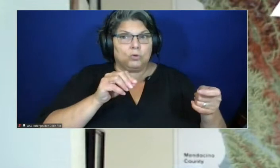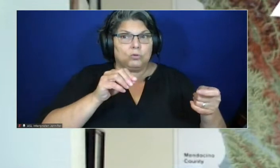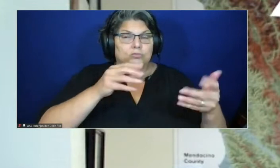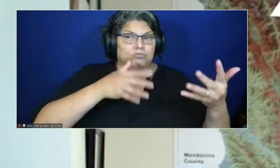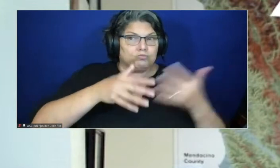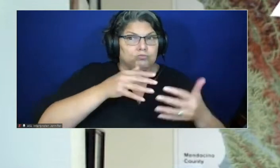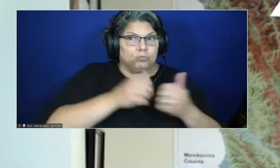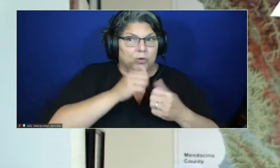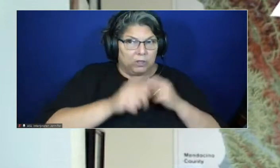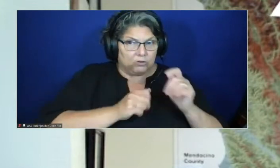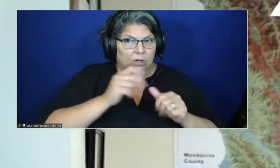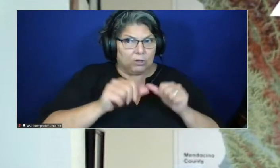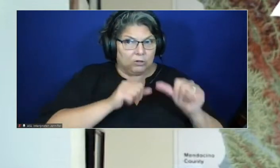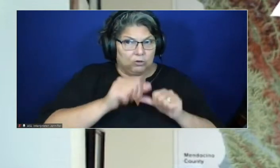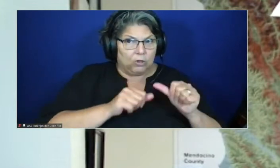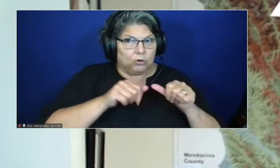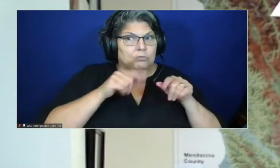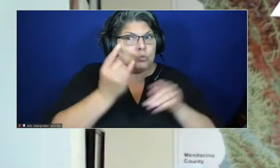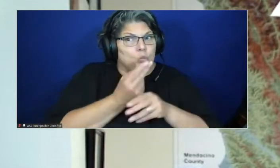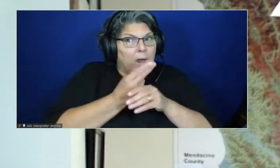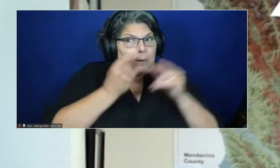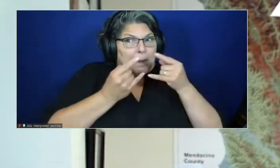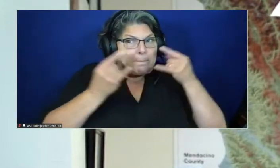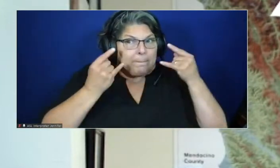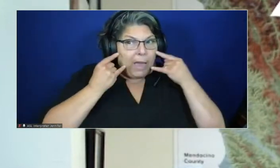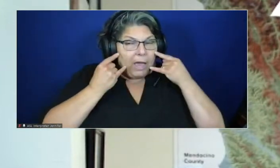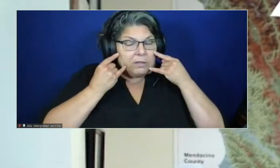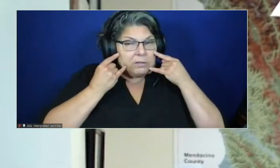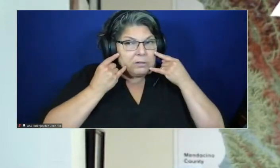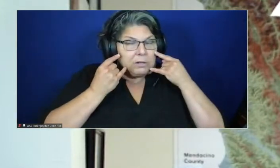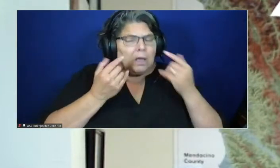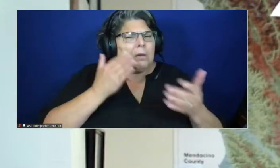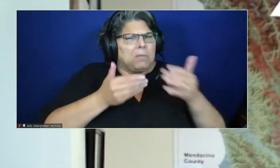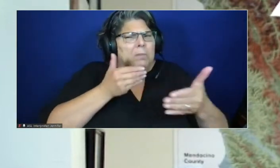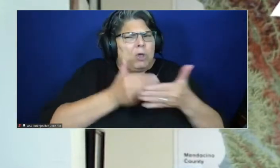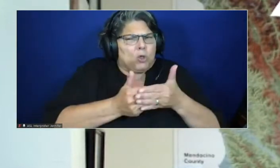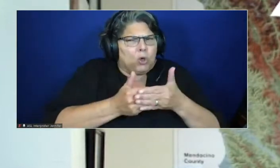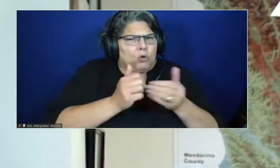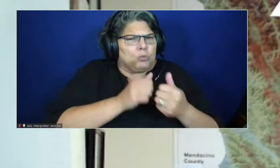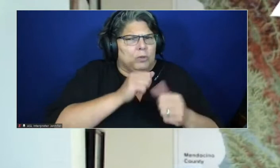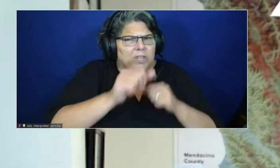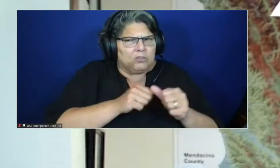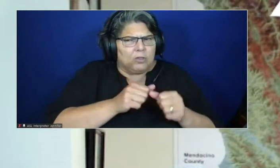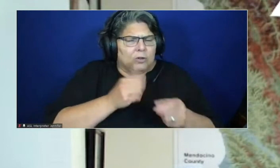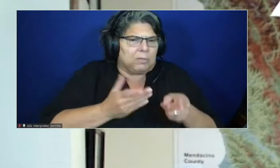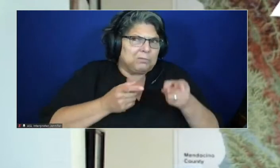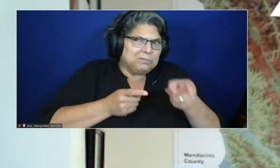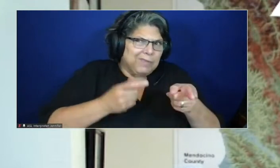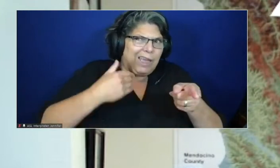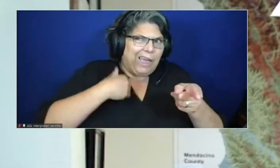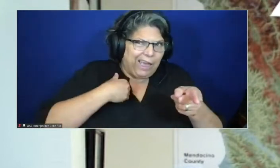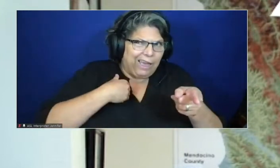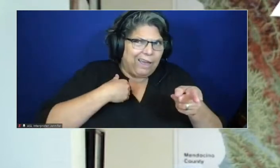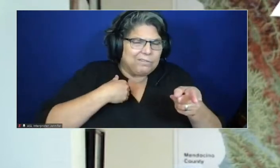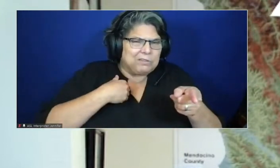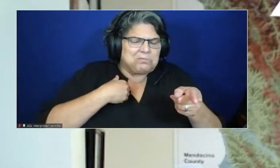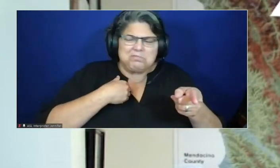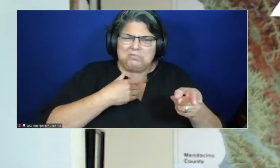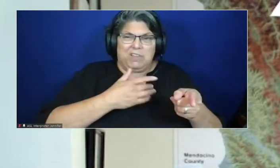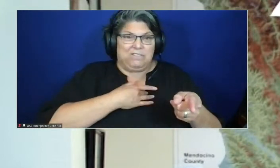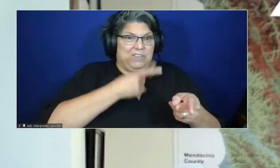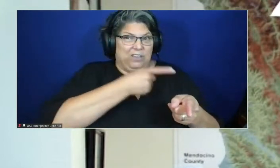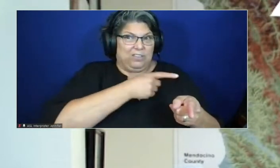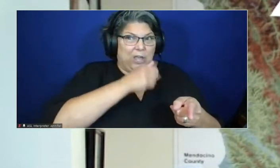other while wearing masks, even though they may have been close contact with an index case, we think that their likelihood of